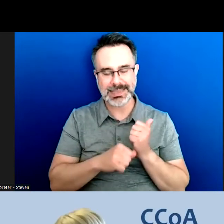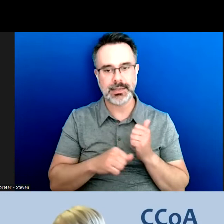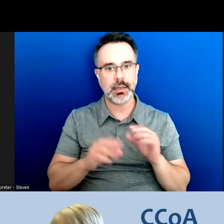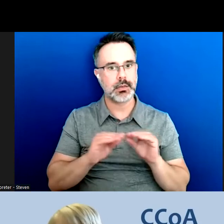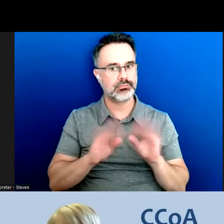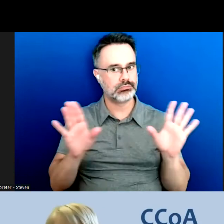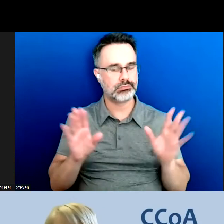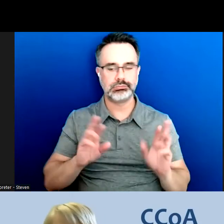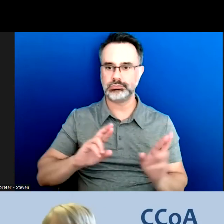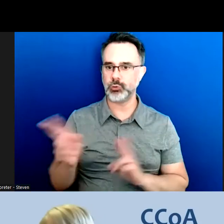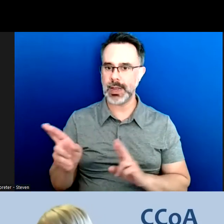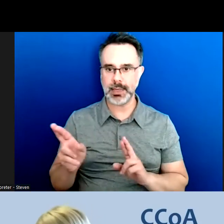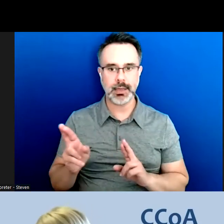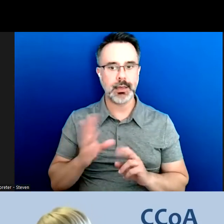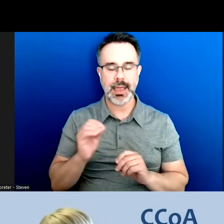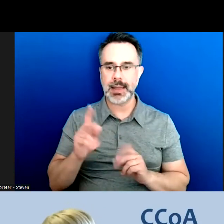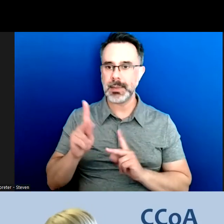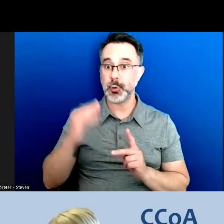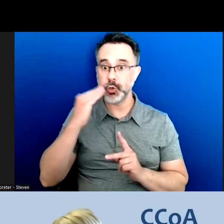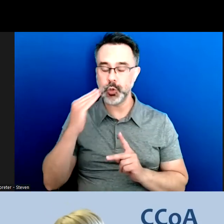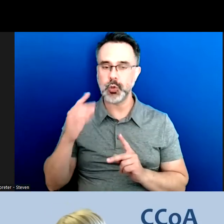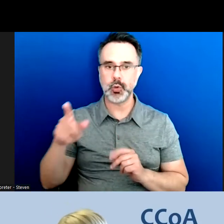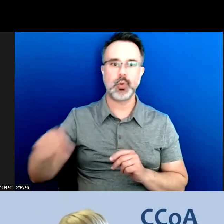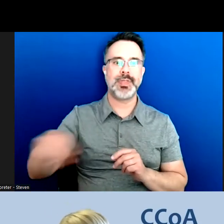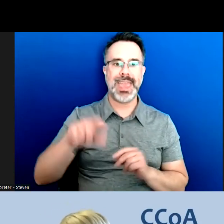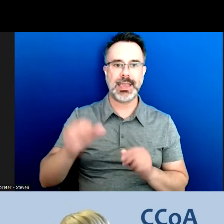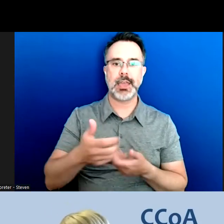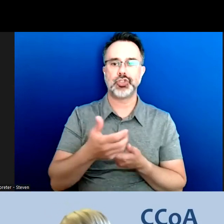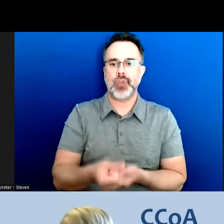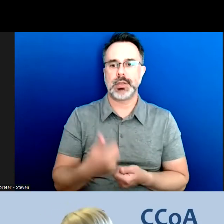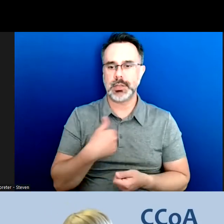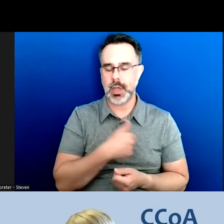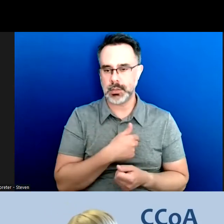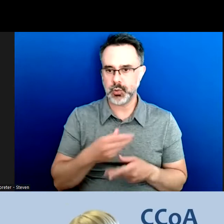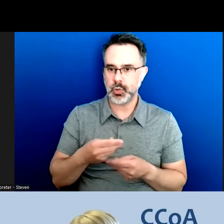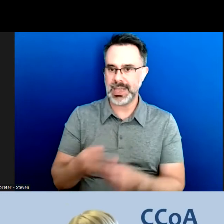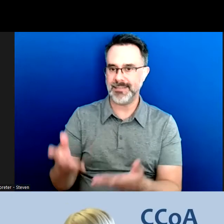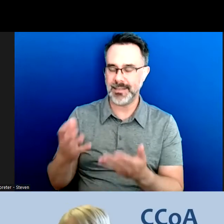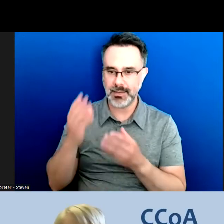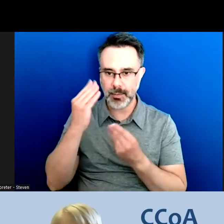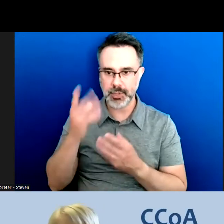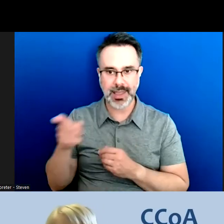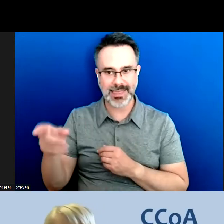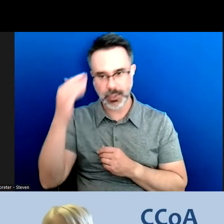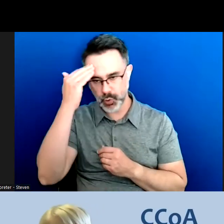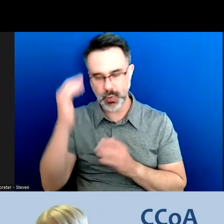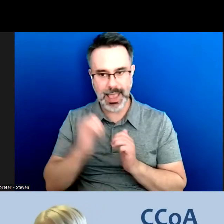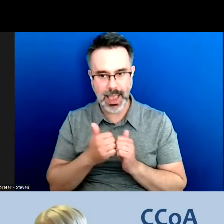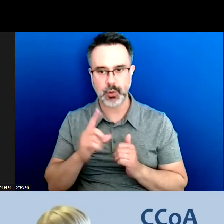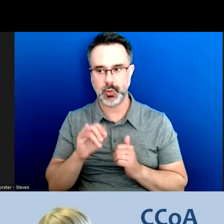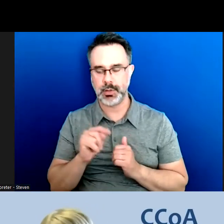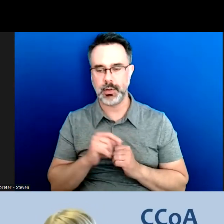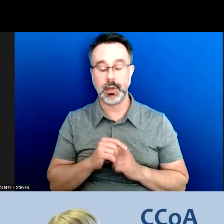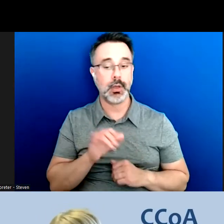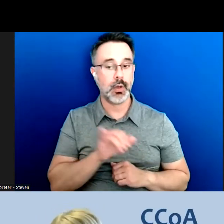available, and that people knew they could trust us to provide the needed information and they knew how to do it. We also spent heavily